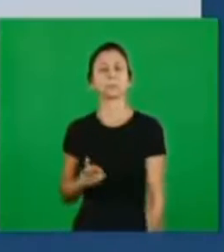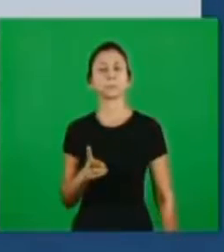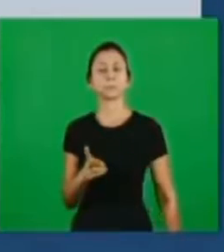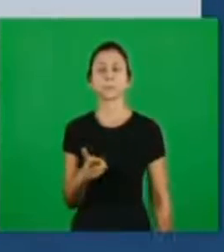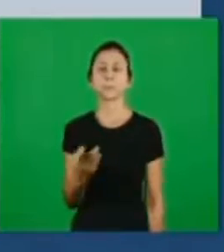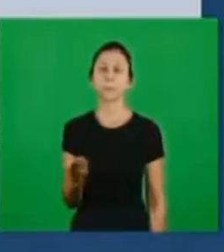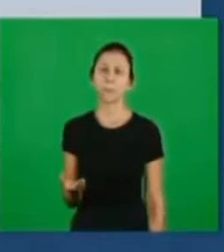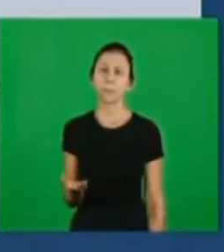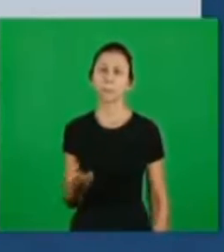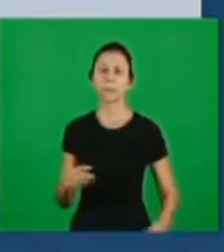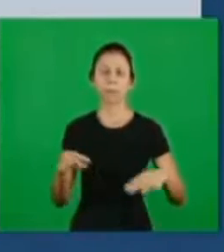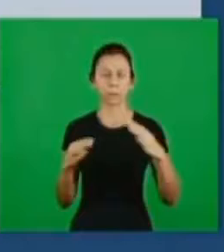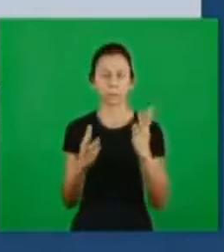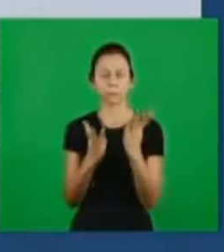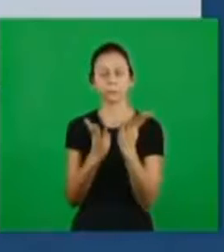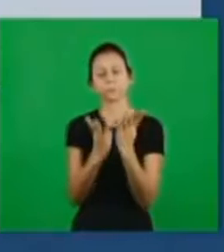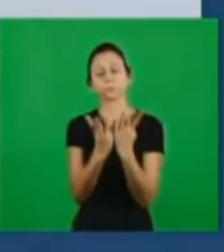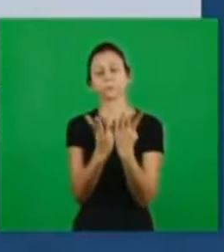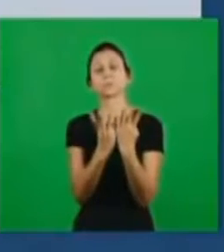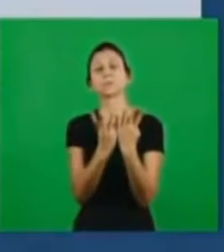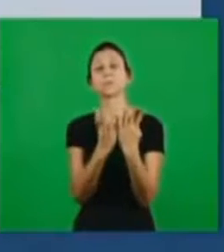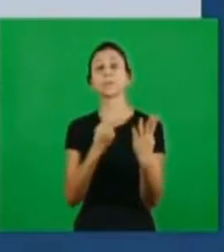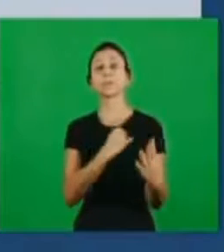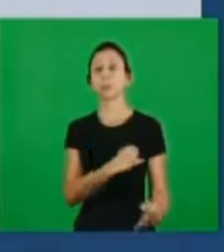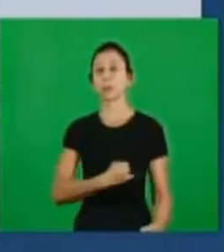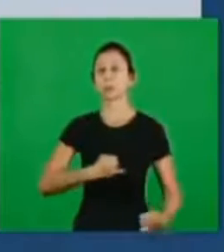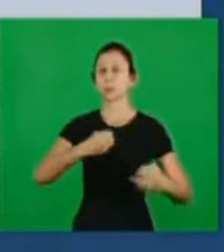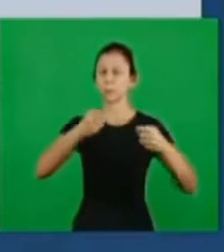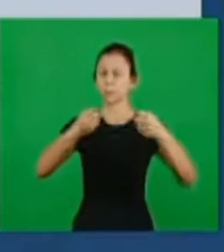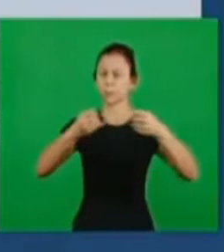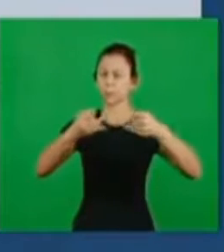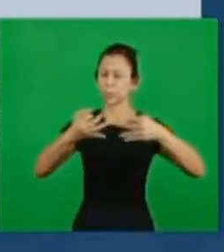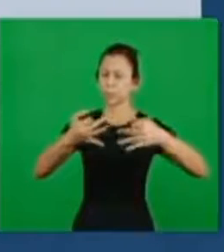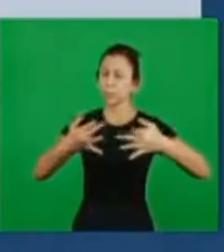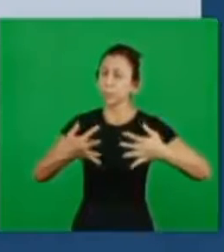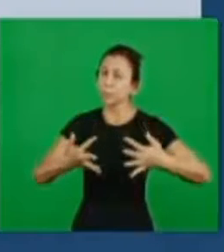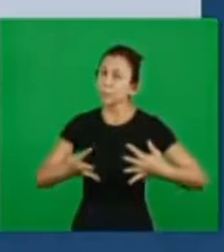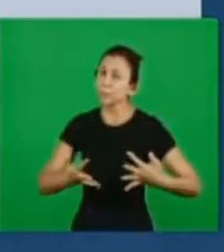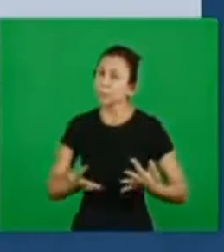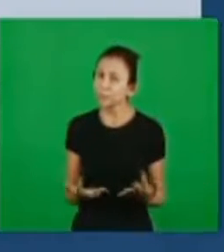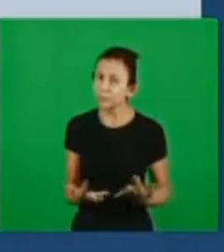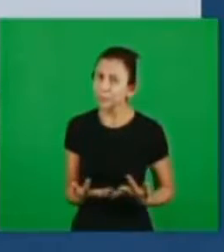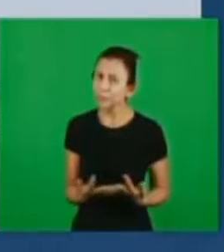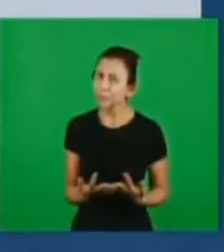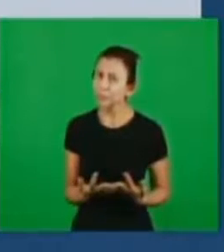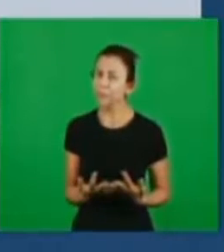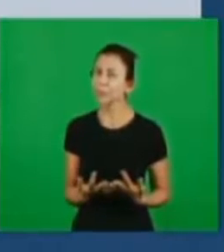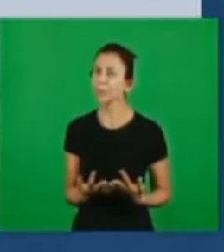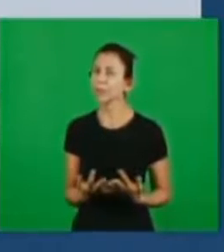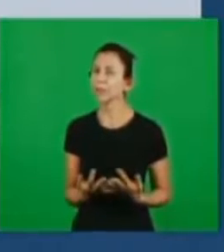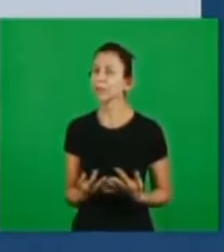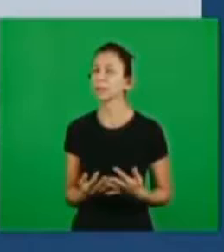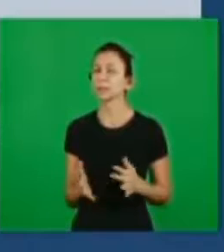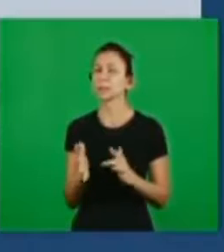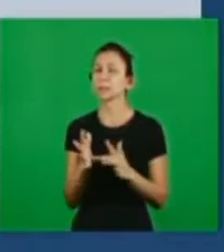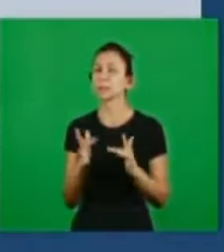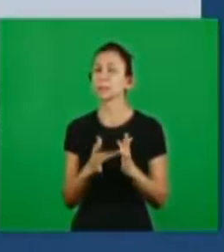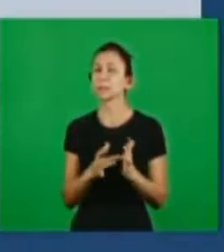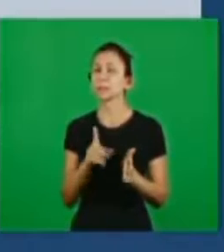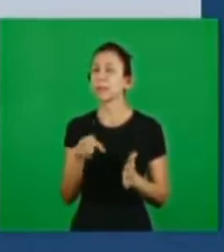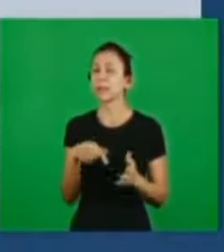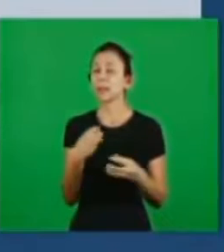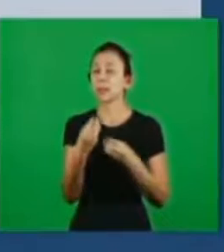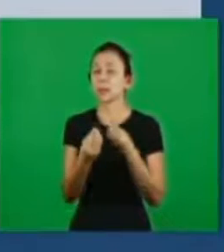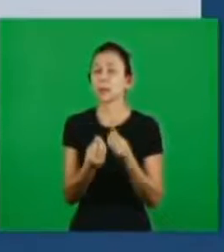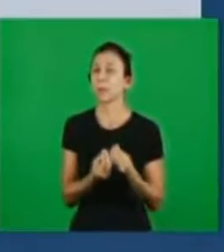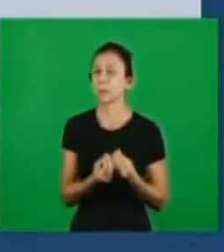here, in relation to the seven lampstands, also John describes what he is, what Jesus in